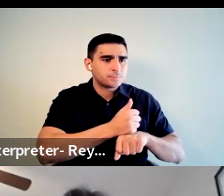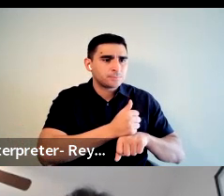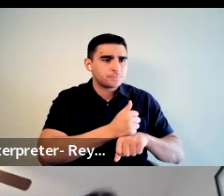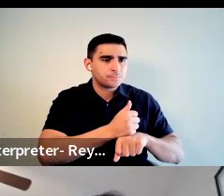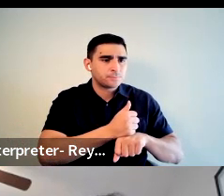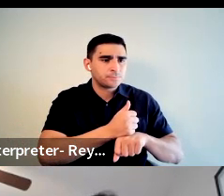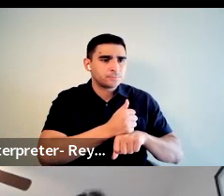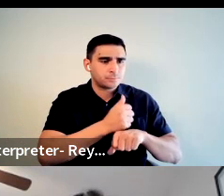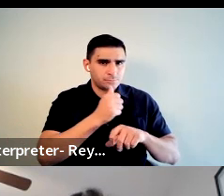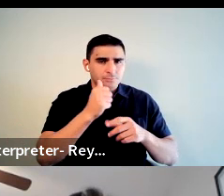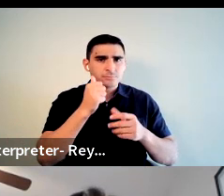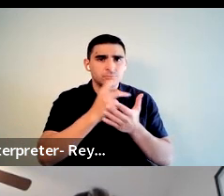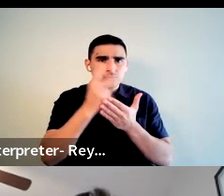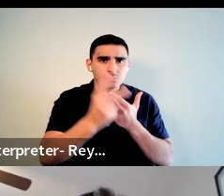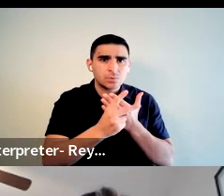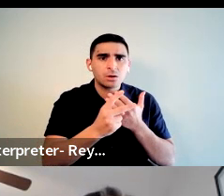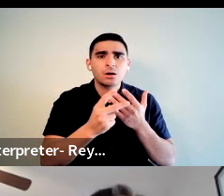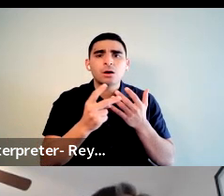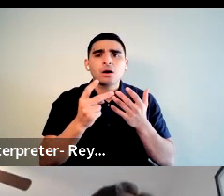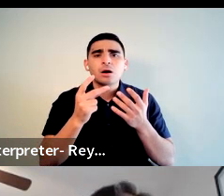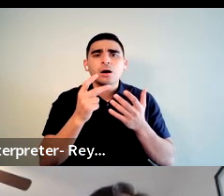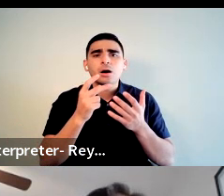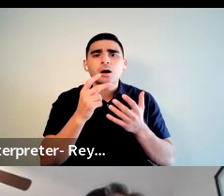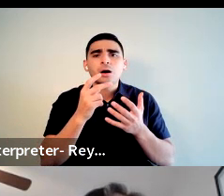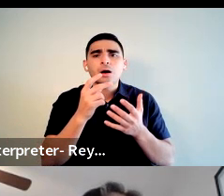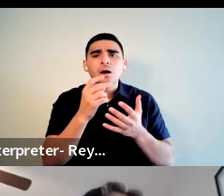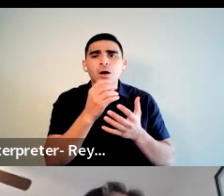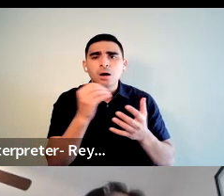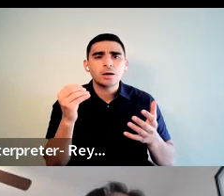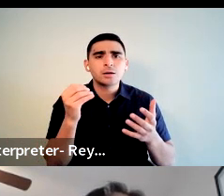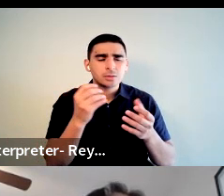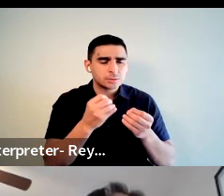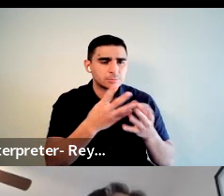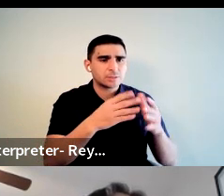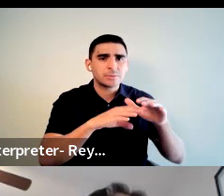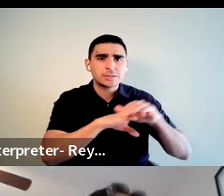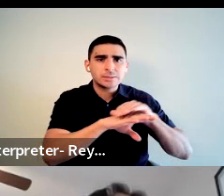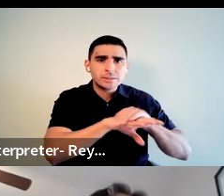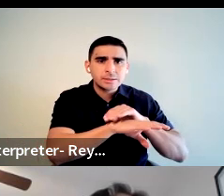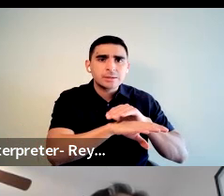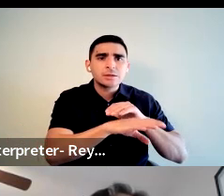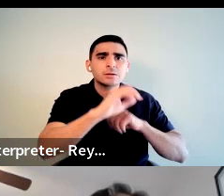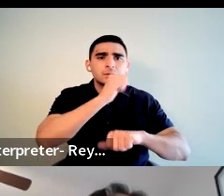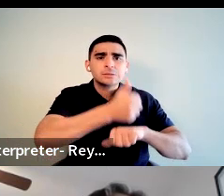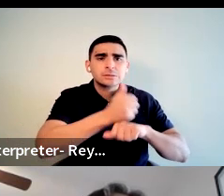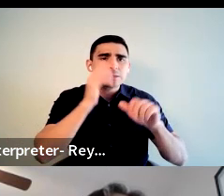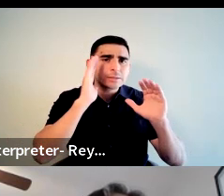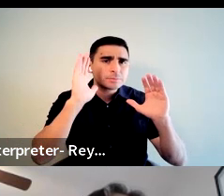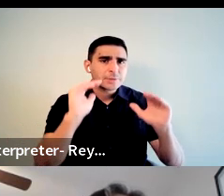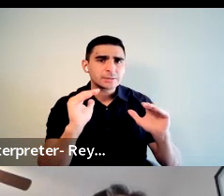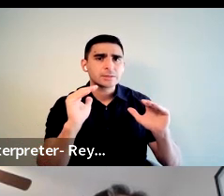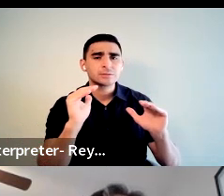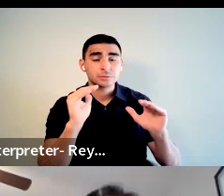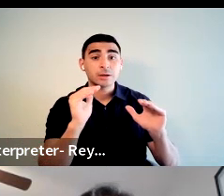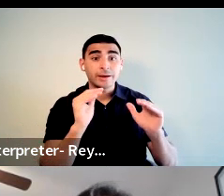programs and making them accessible and setting the expectations. And once